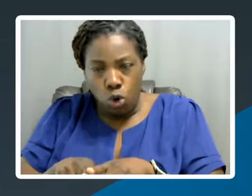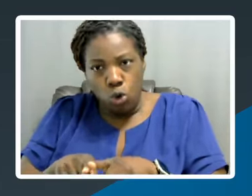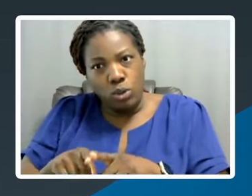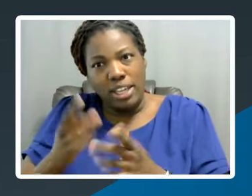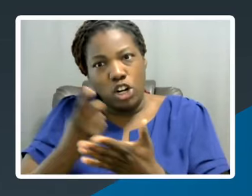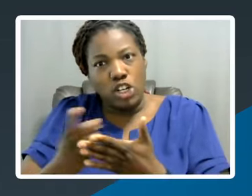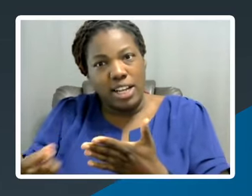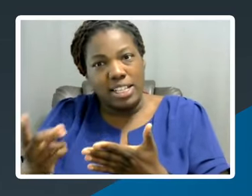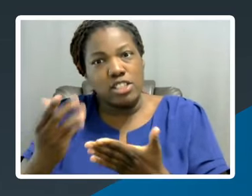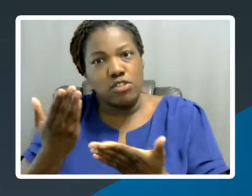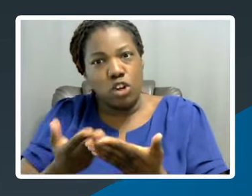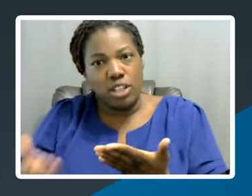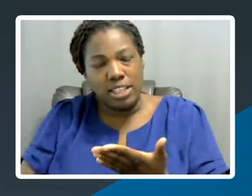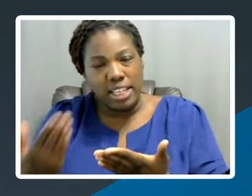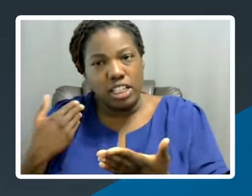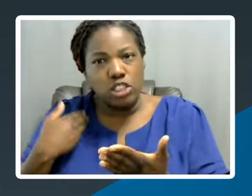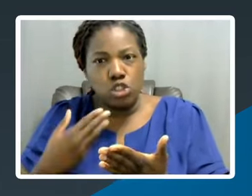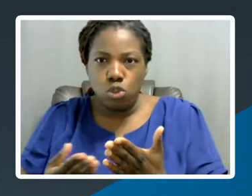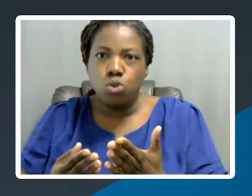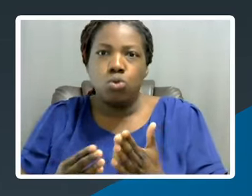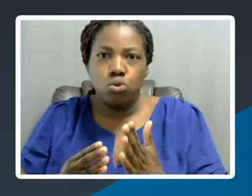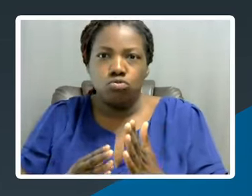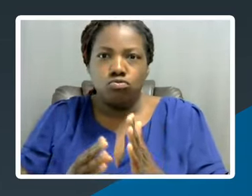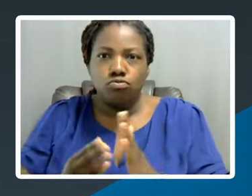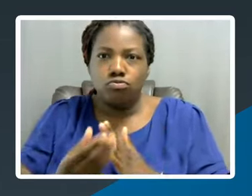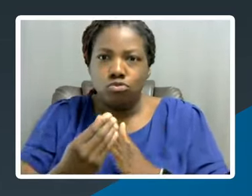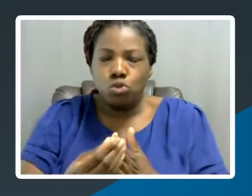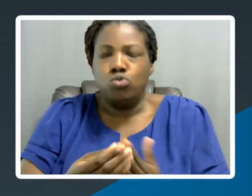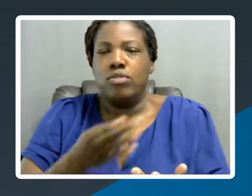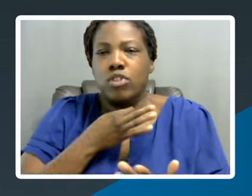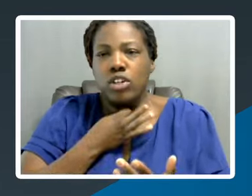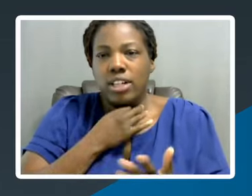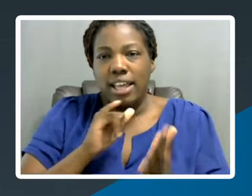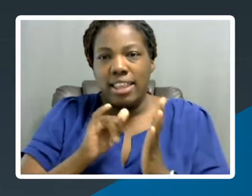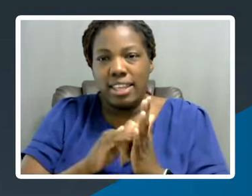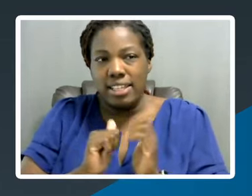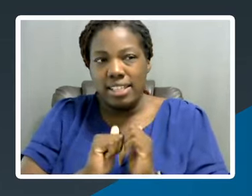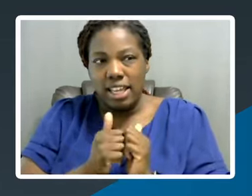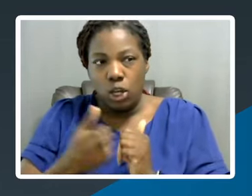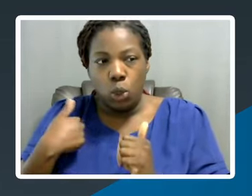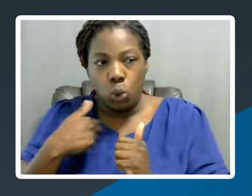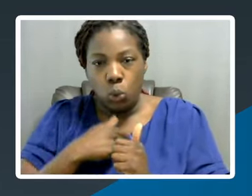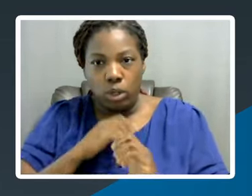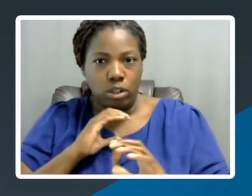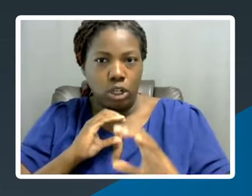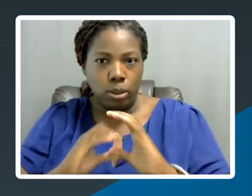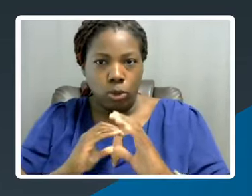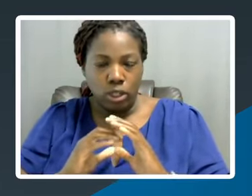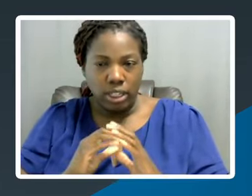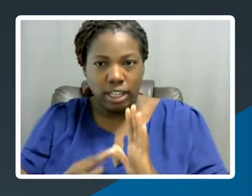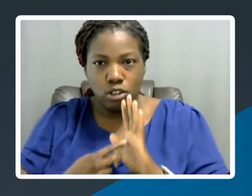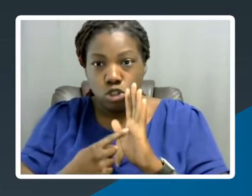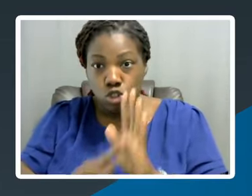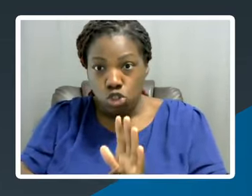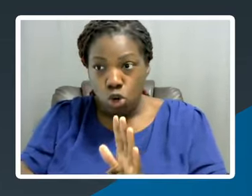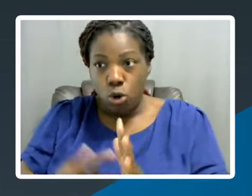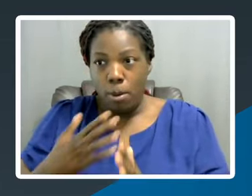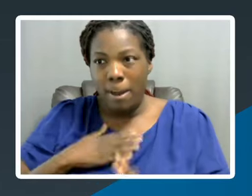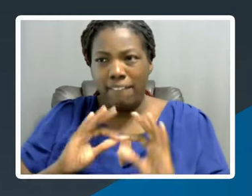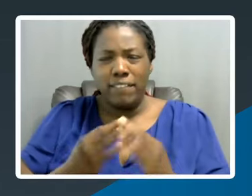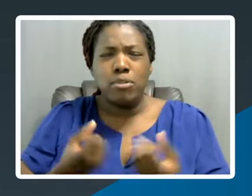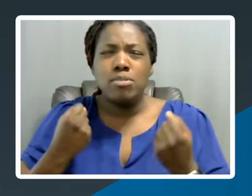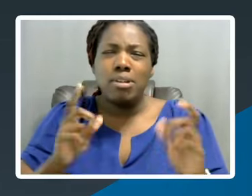for accelerating curiosity. And so that's one of the ways that we're helping to communicate and model that in our family. And there's many ways to do